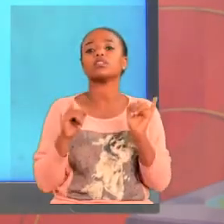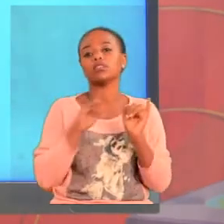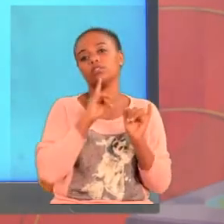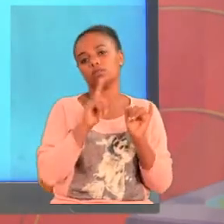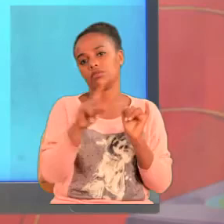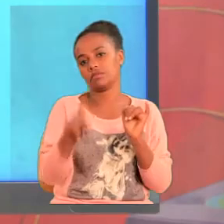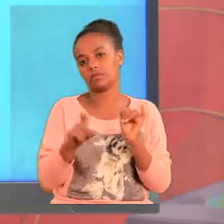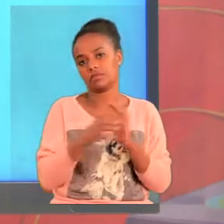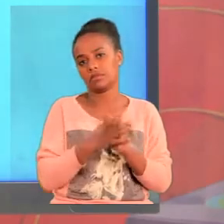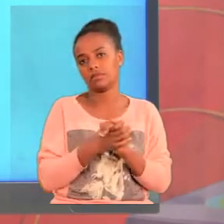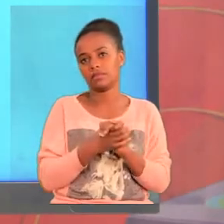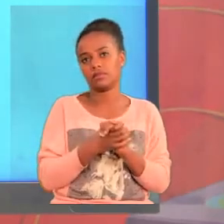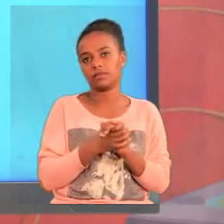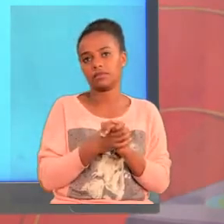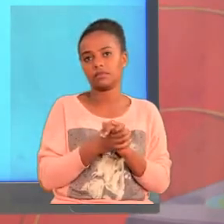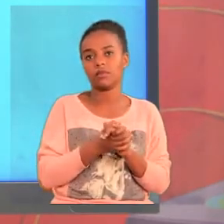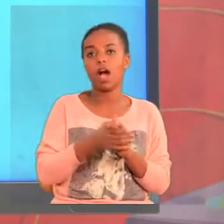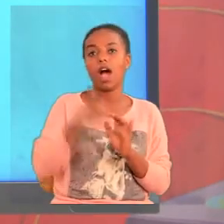Aster